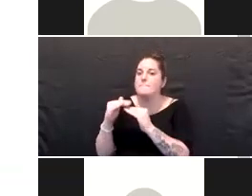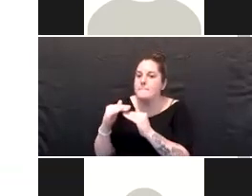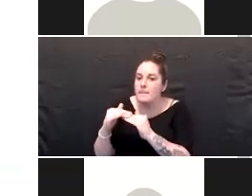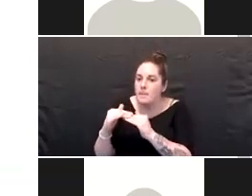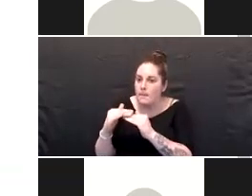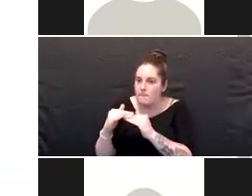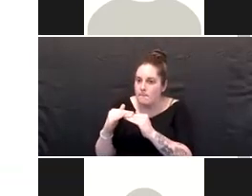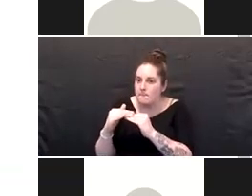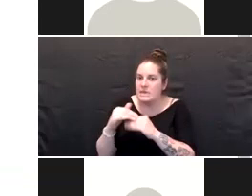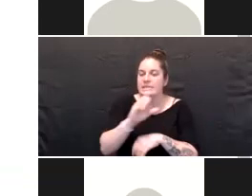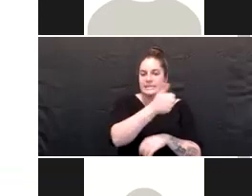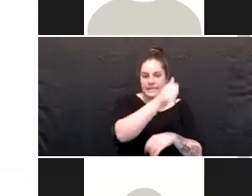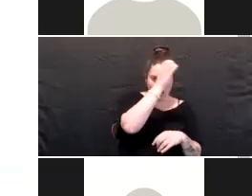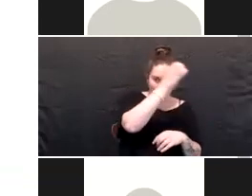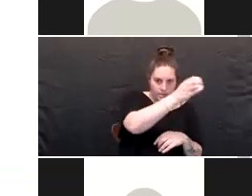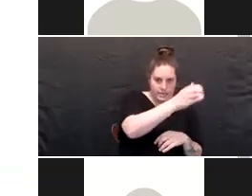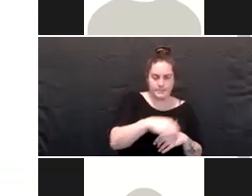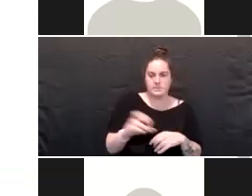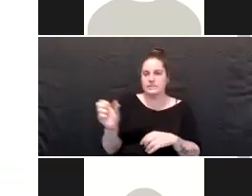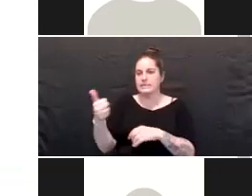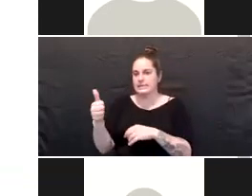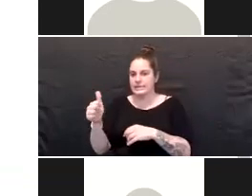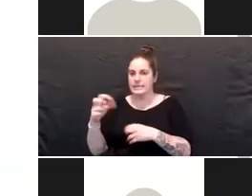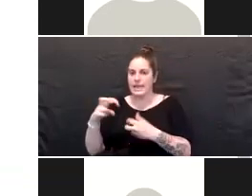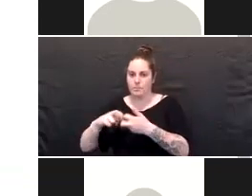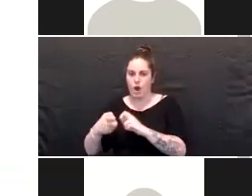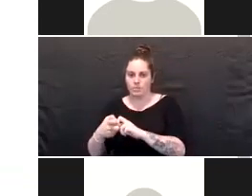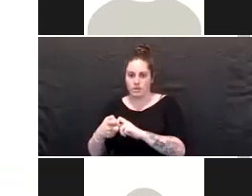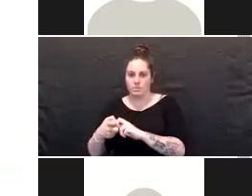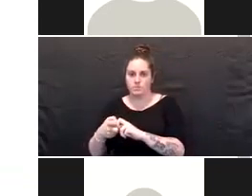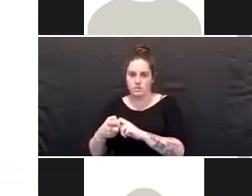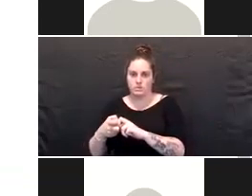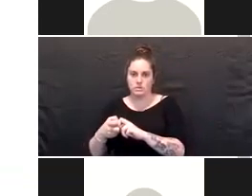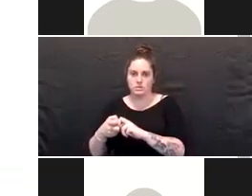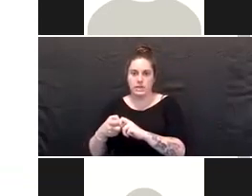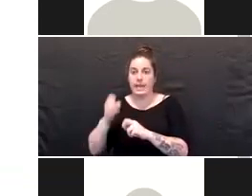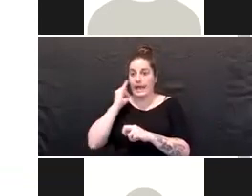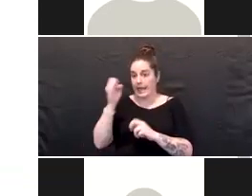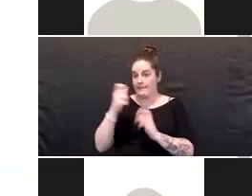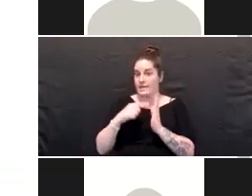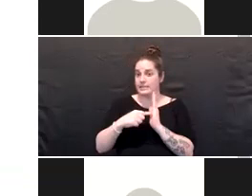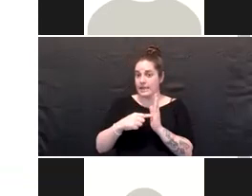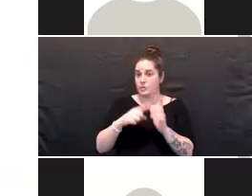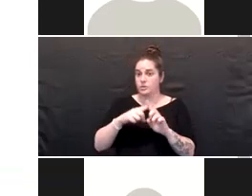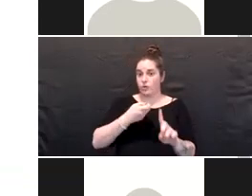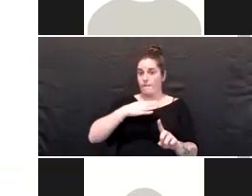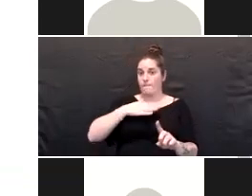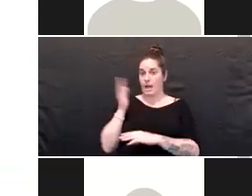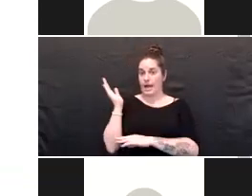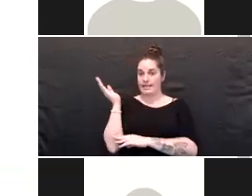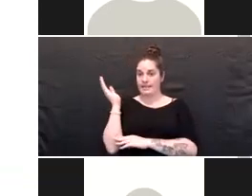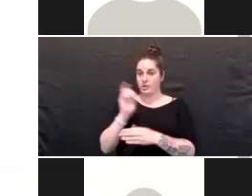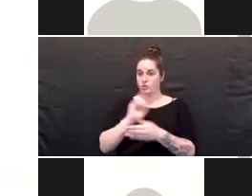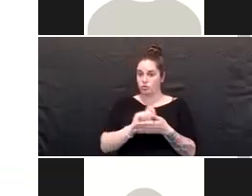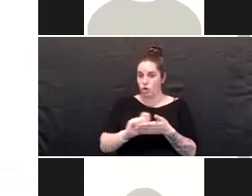10 concept facts, and 10 problems. If there are examples that I've worked in my lecture notes or in